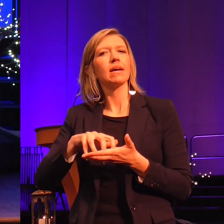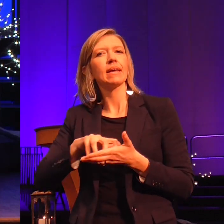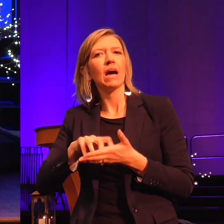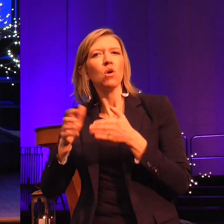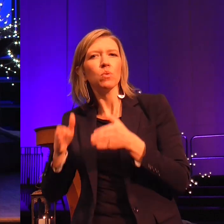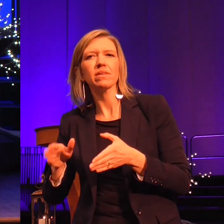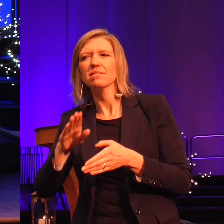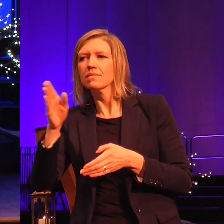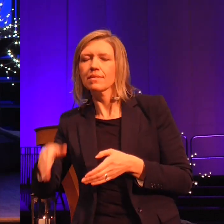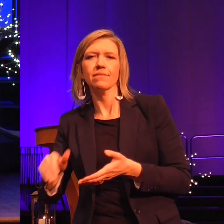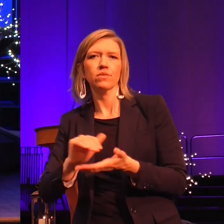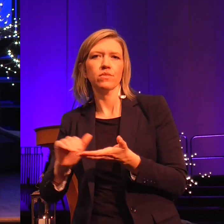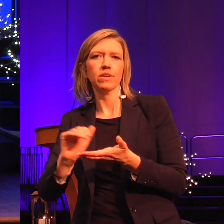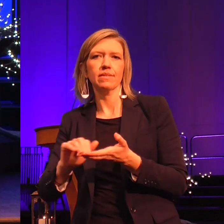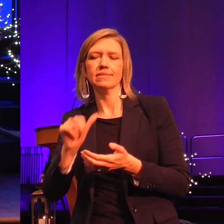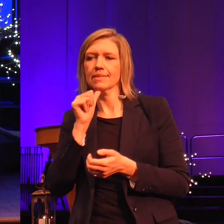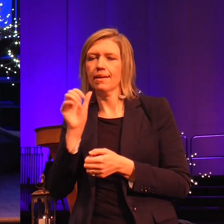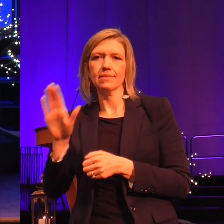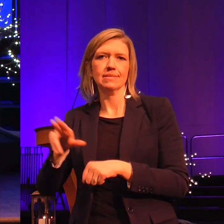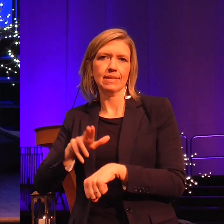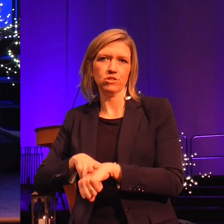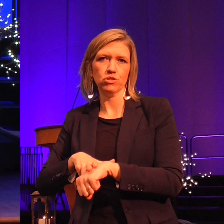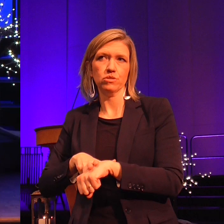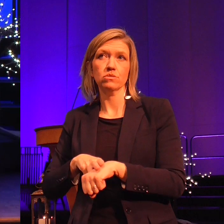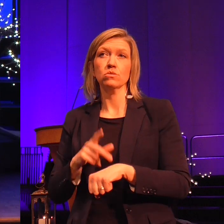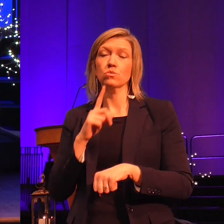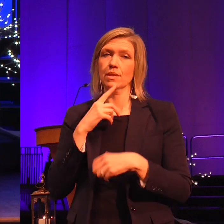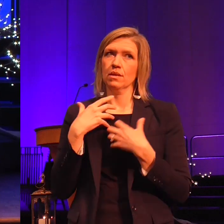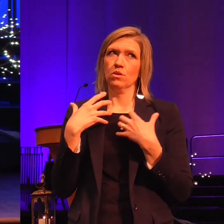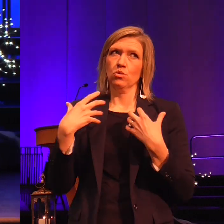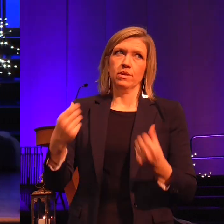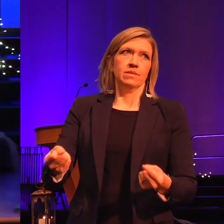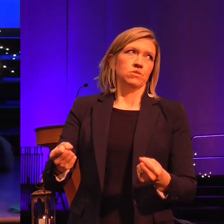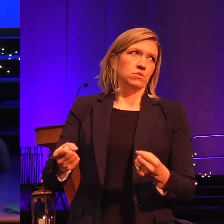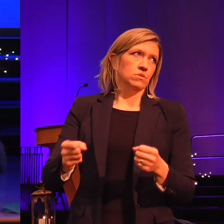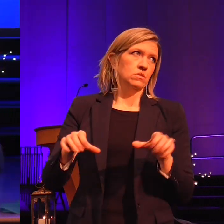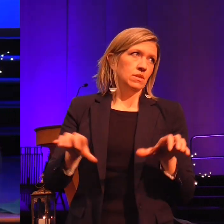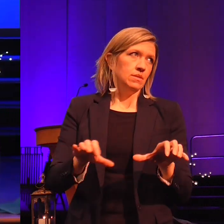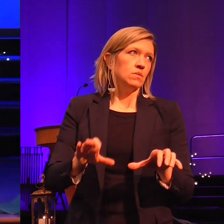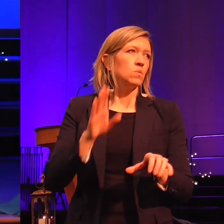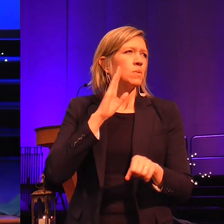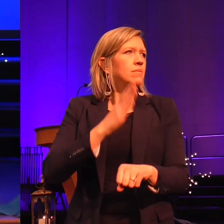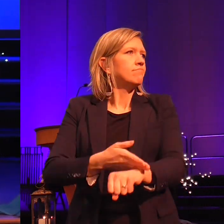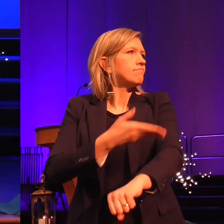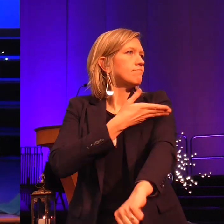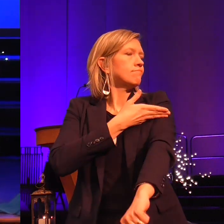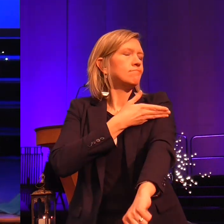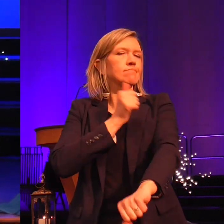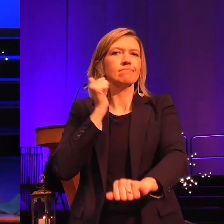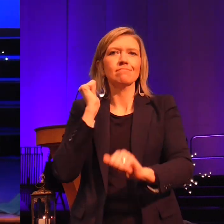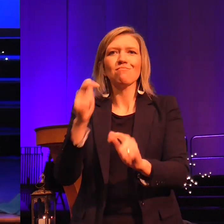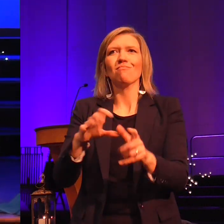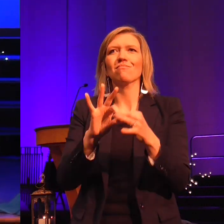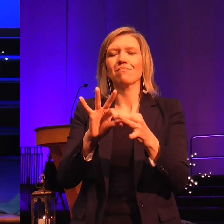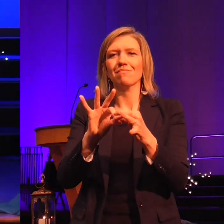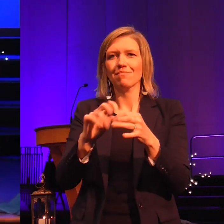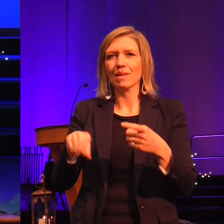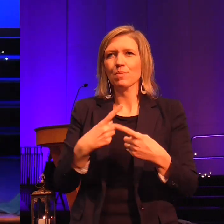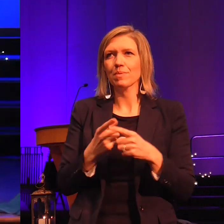not in his nature. It is a courageous act that will improve all relationships when we